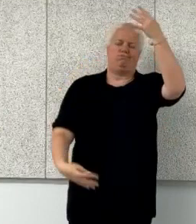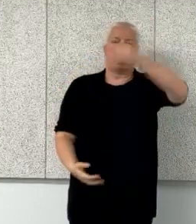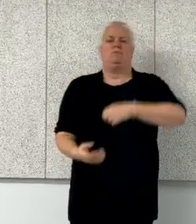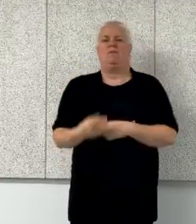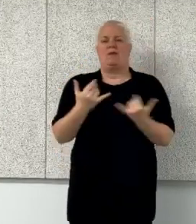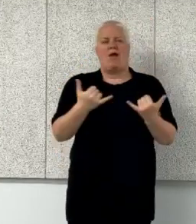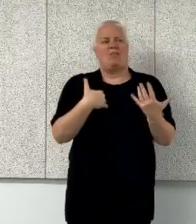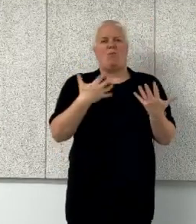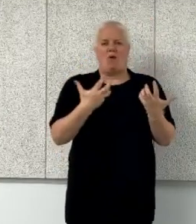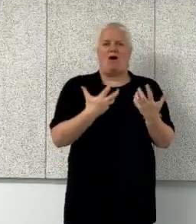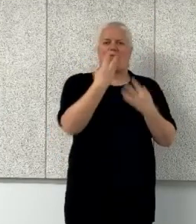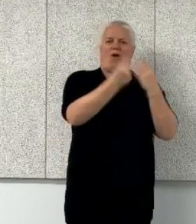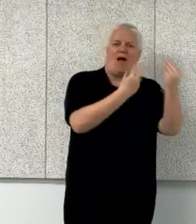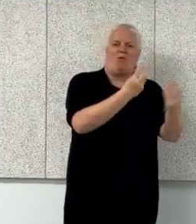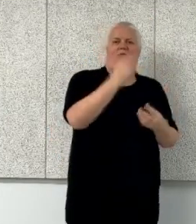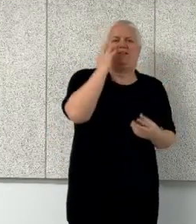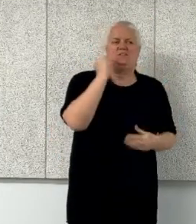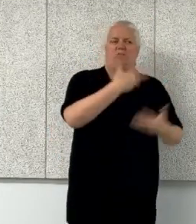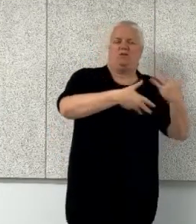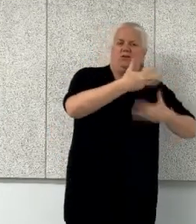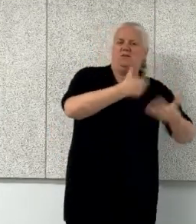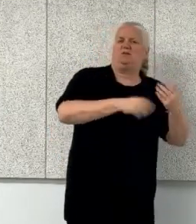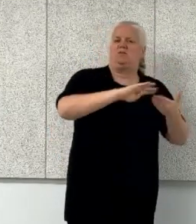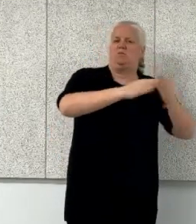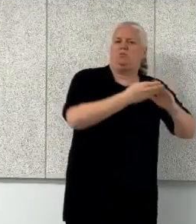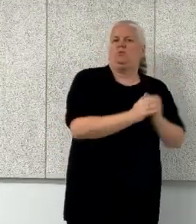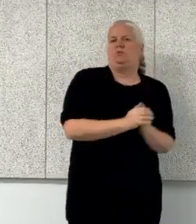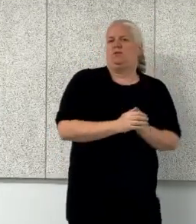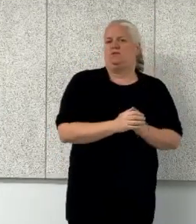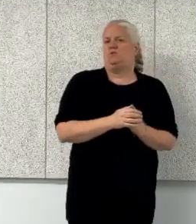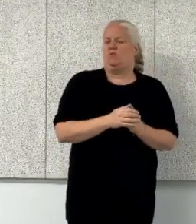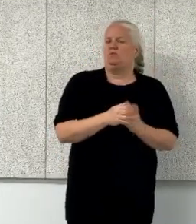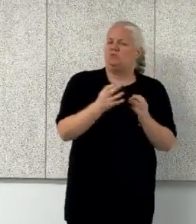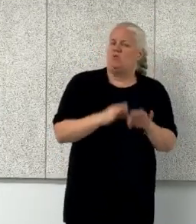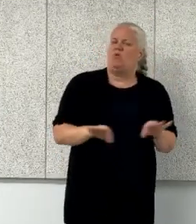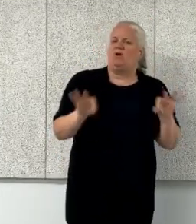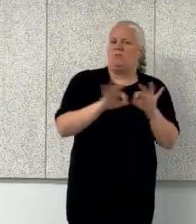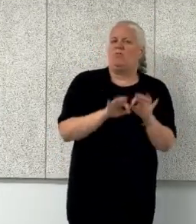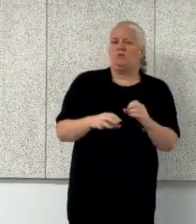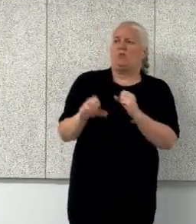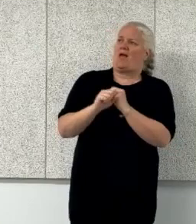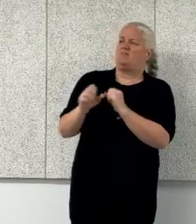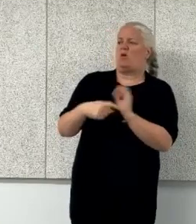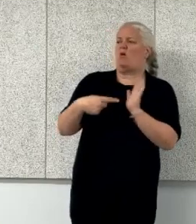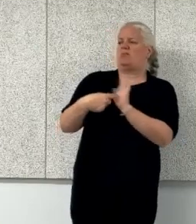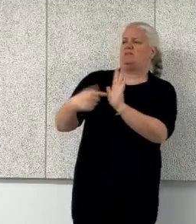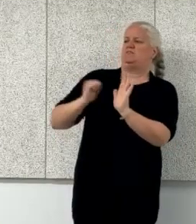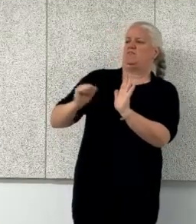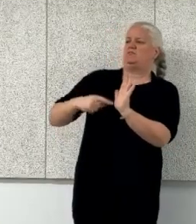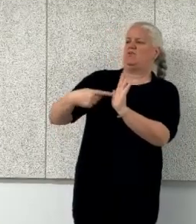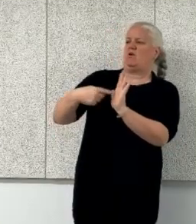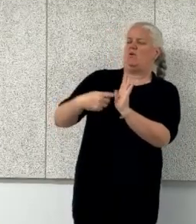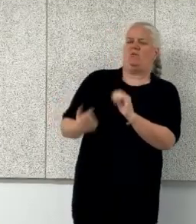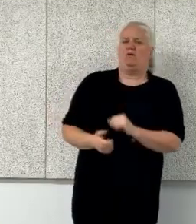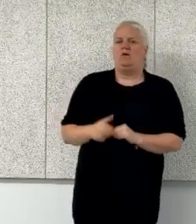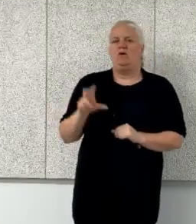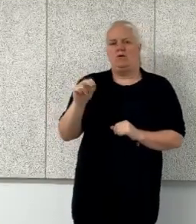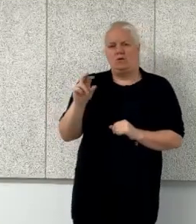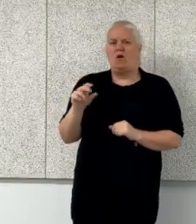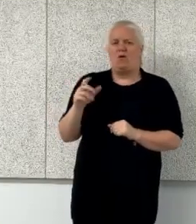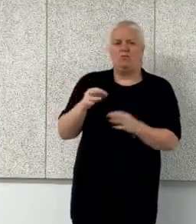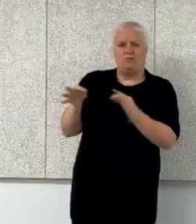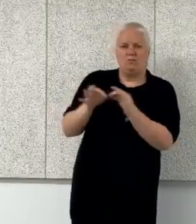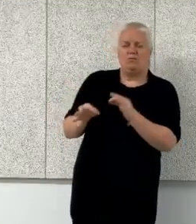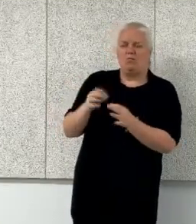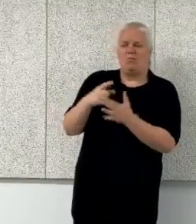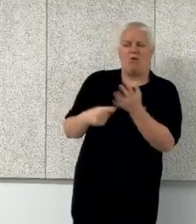what I tell all my clients, is it's so essential, not just to say like, hey, here's our show, but you need to say, this is what is going to happen when you are in the theater.